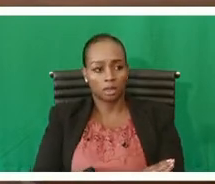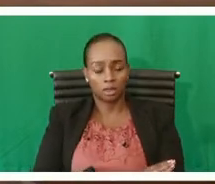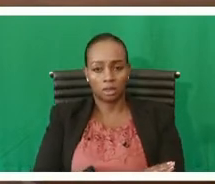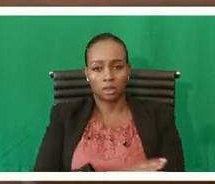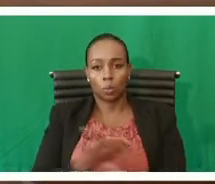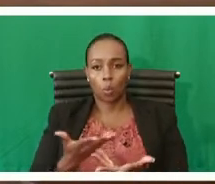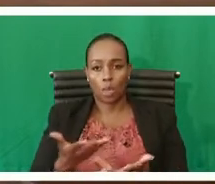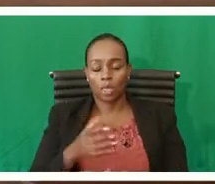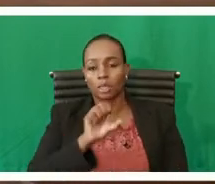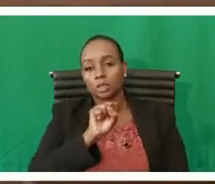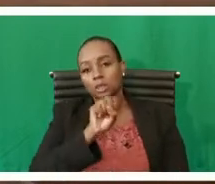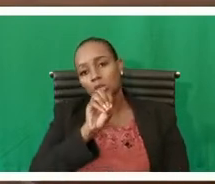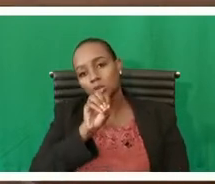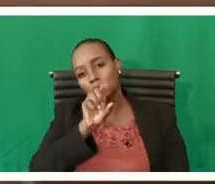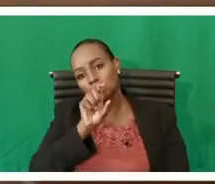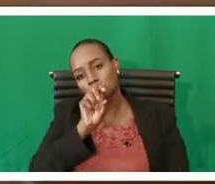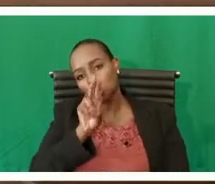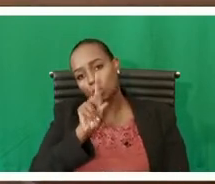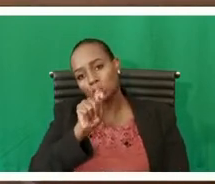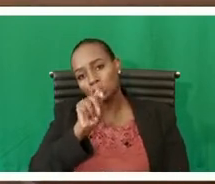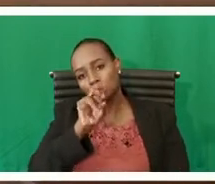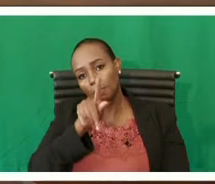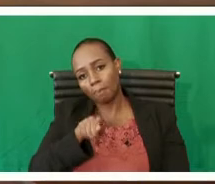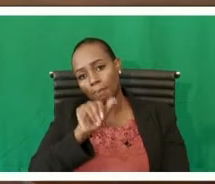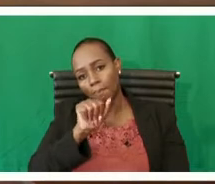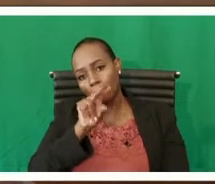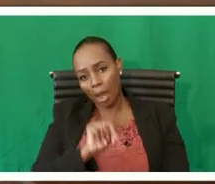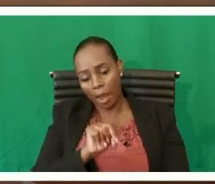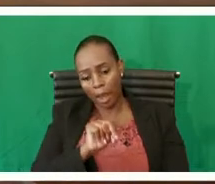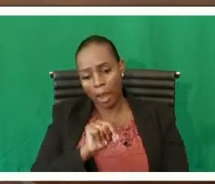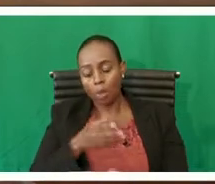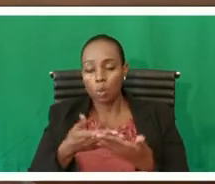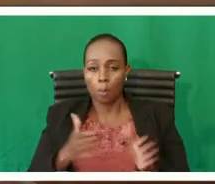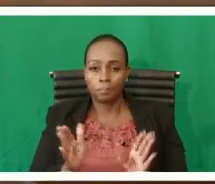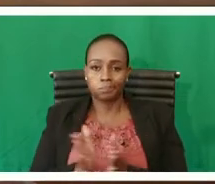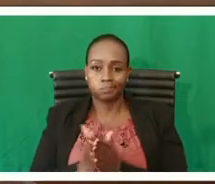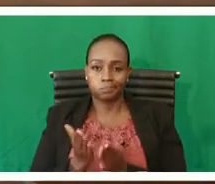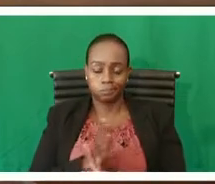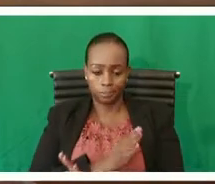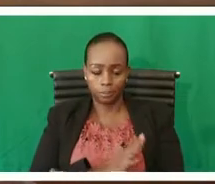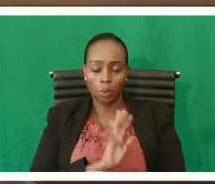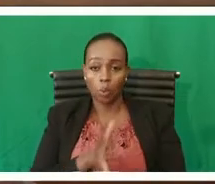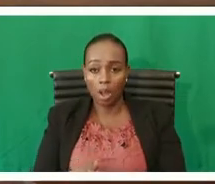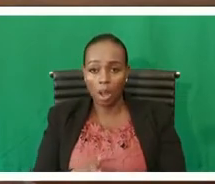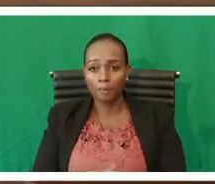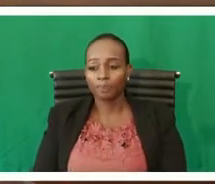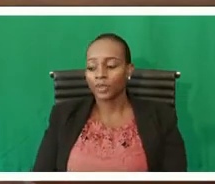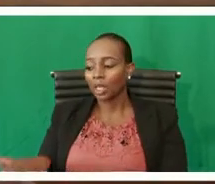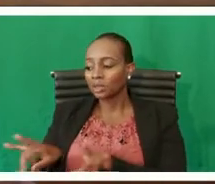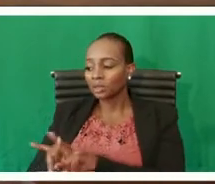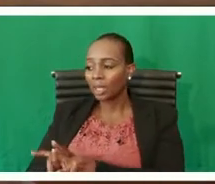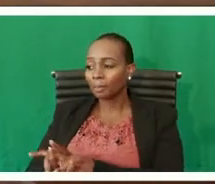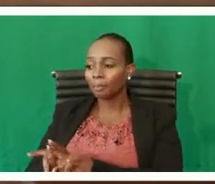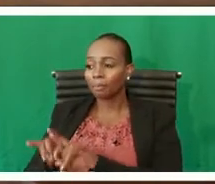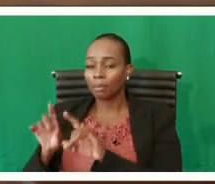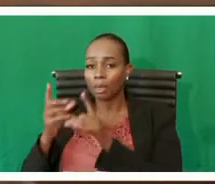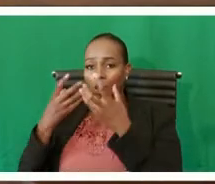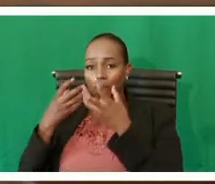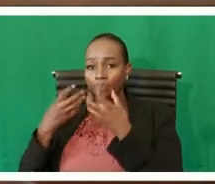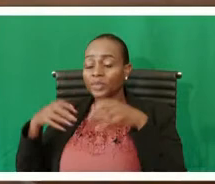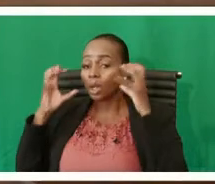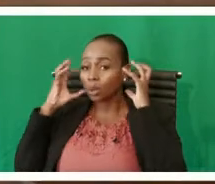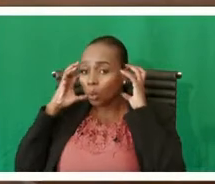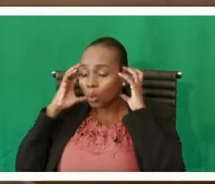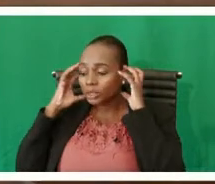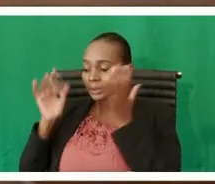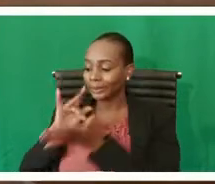of Van Stade's Rest Library. Construction of the recording studio in Kronstadt will also commence